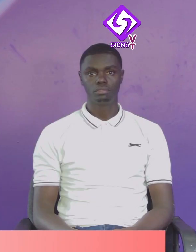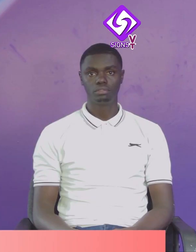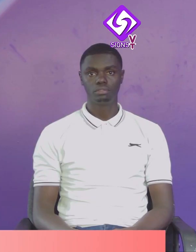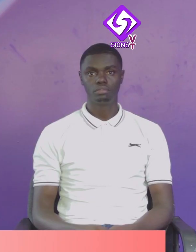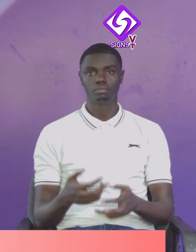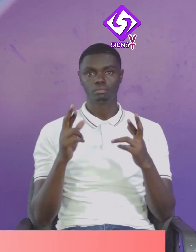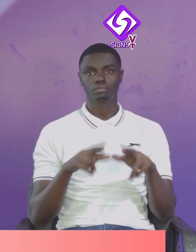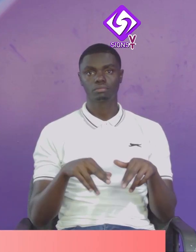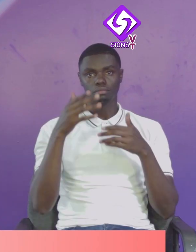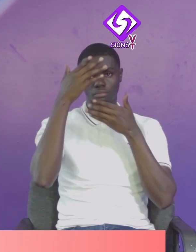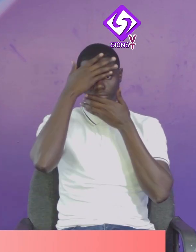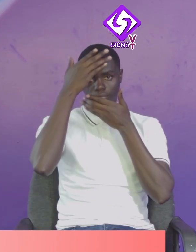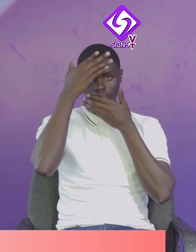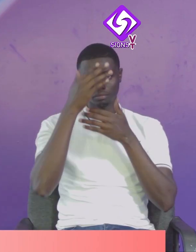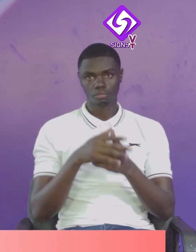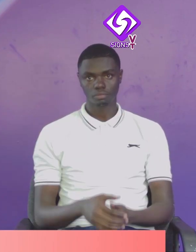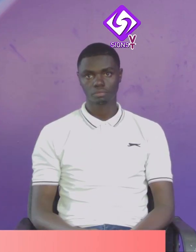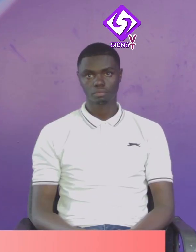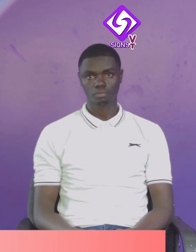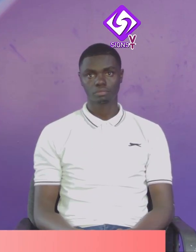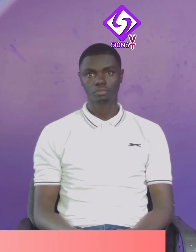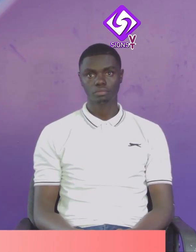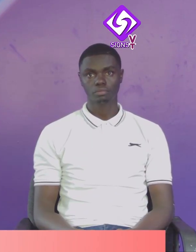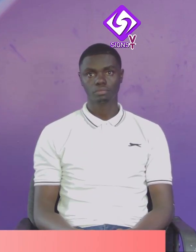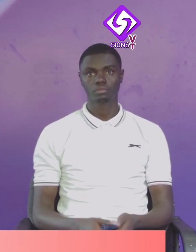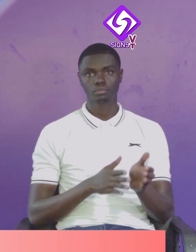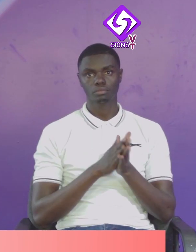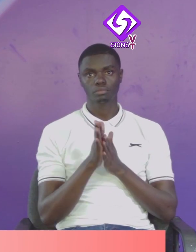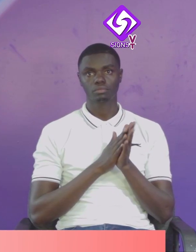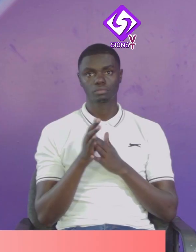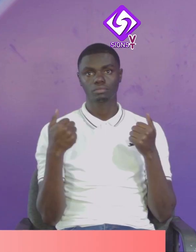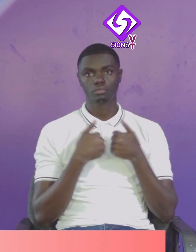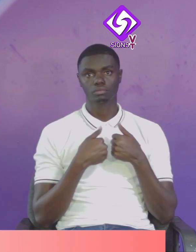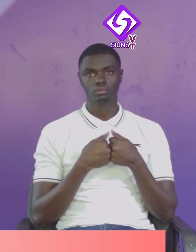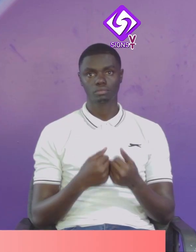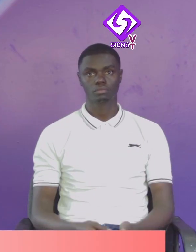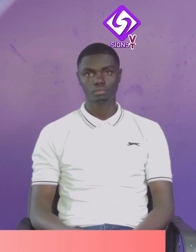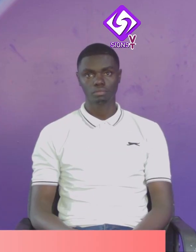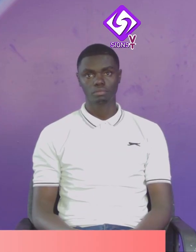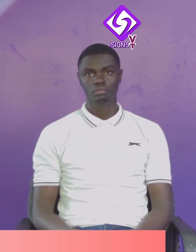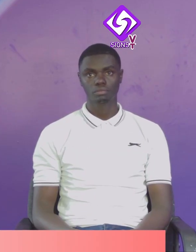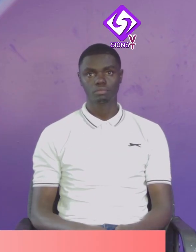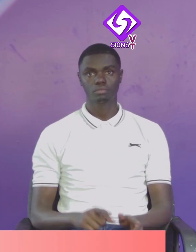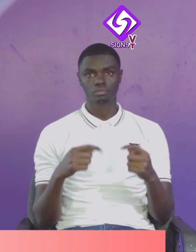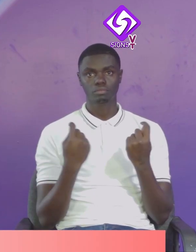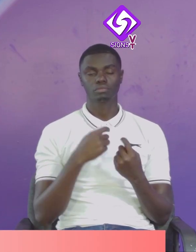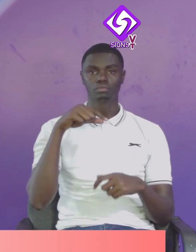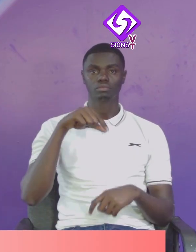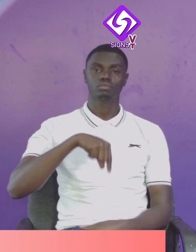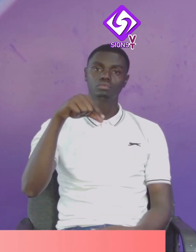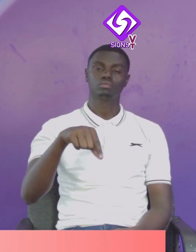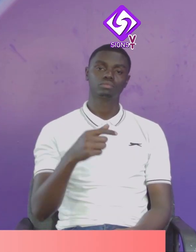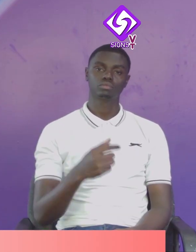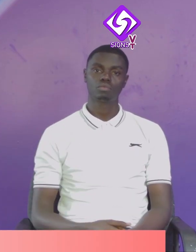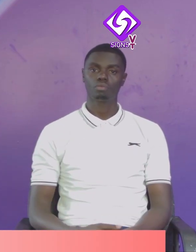place in Morocco. And this is one interesting tournament, because these teams that are qualifying, you know, they are coming